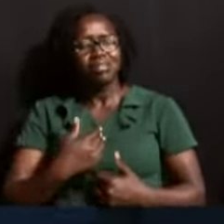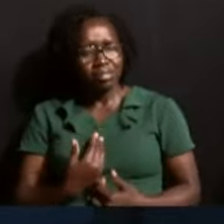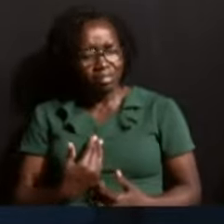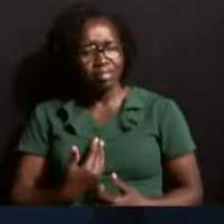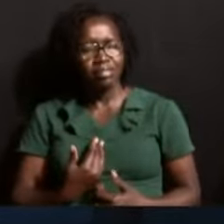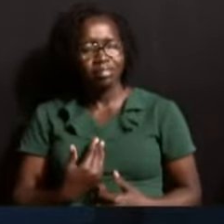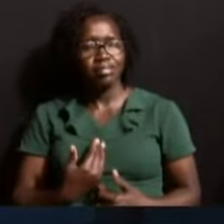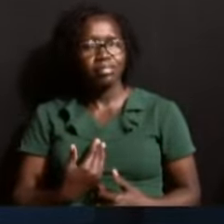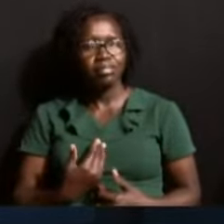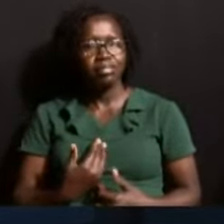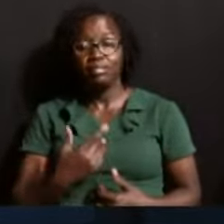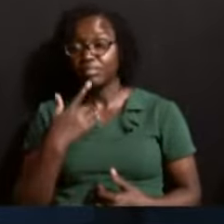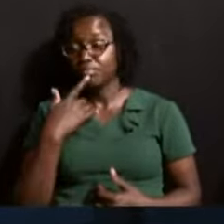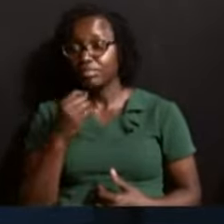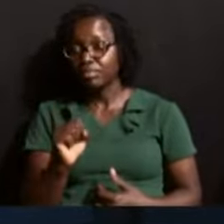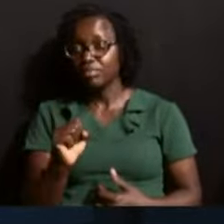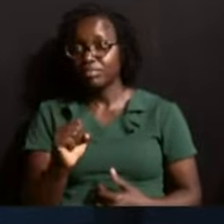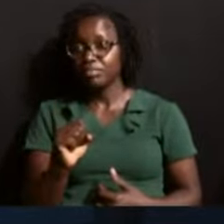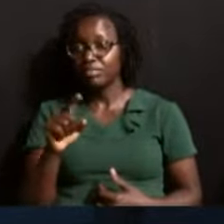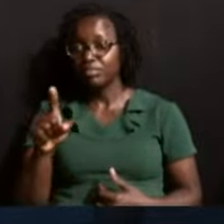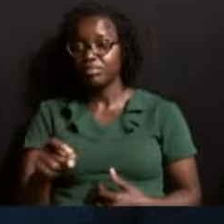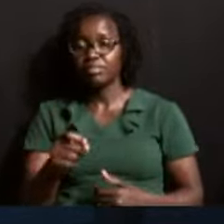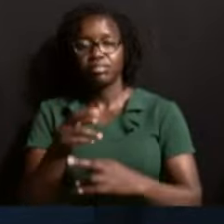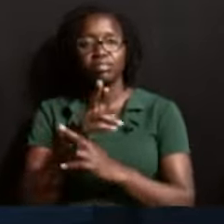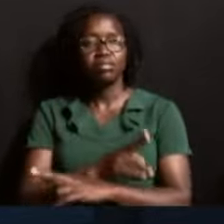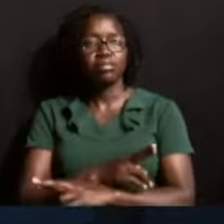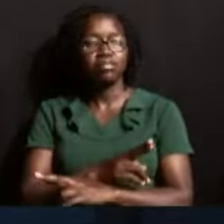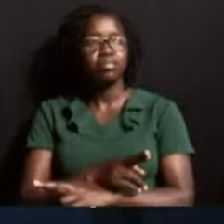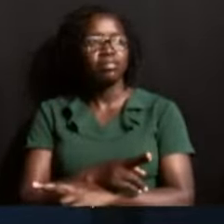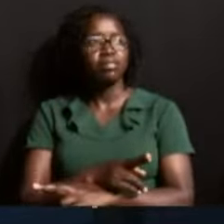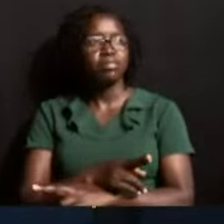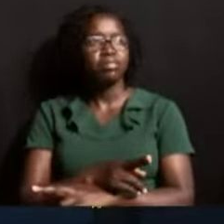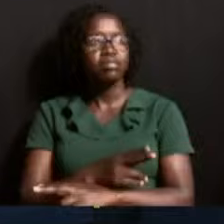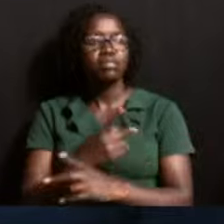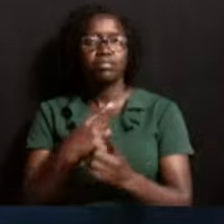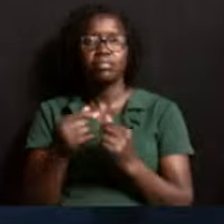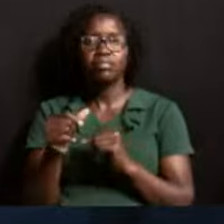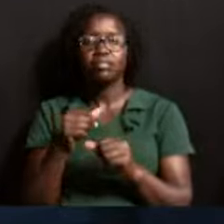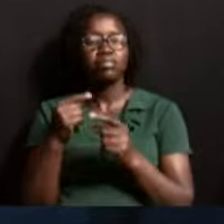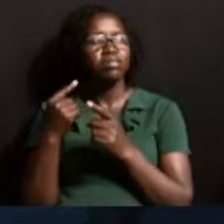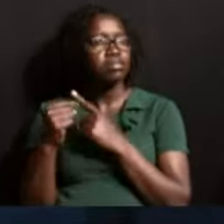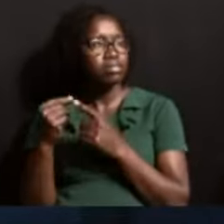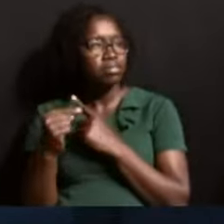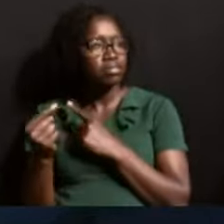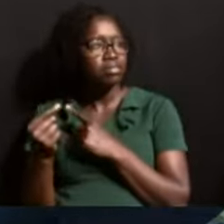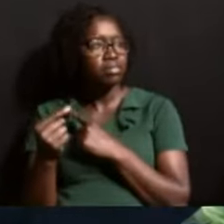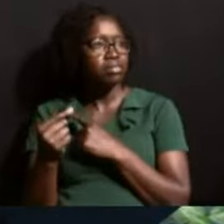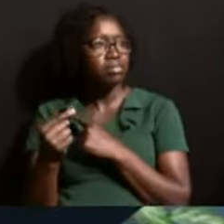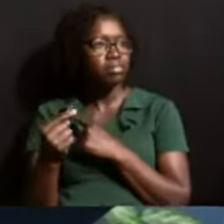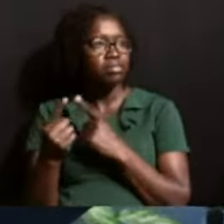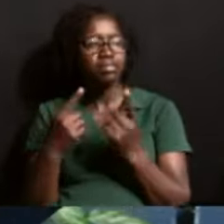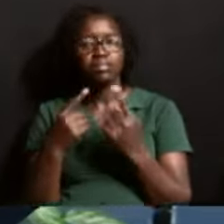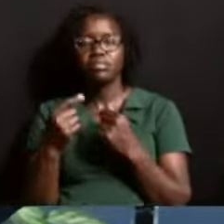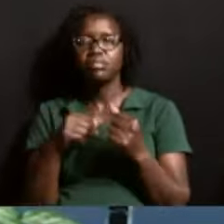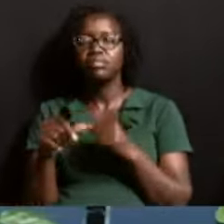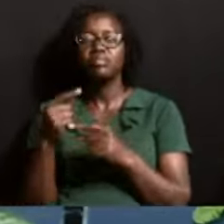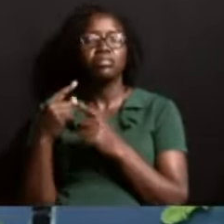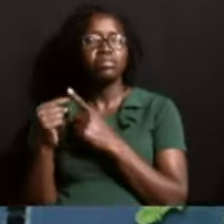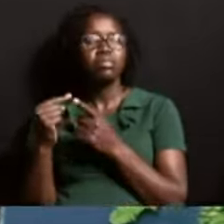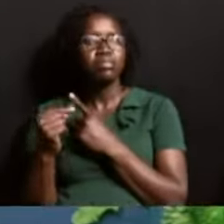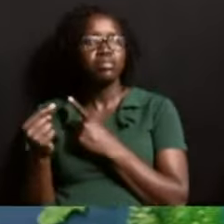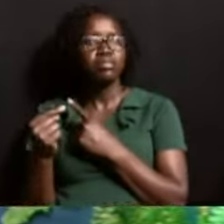exhausted. So he needed to rest. I talk about experience. We're talking about